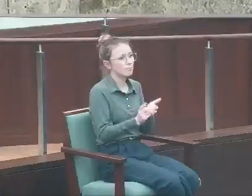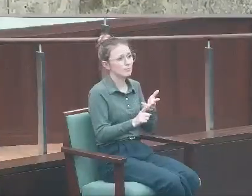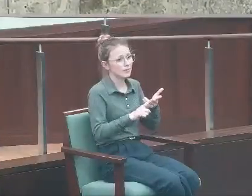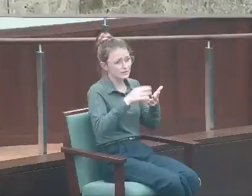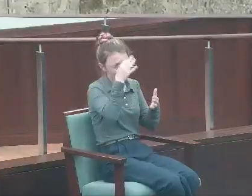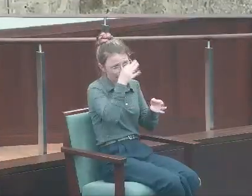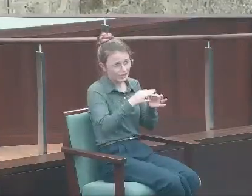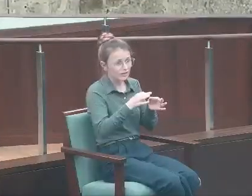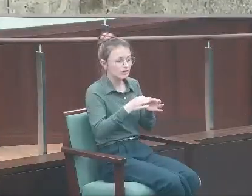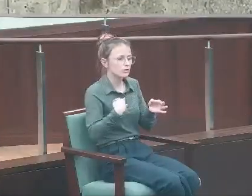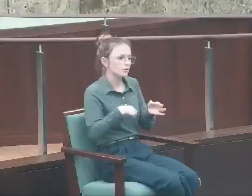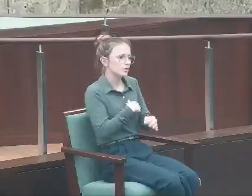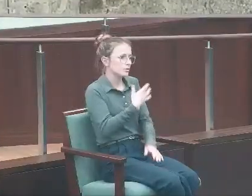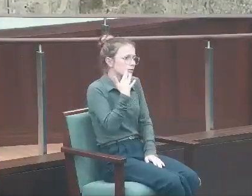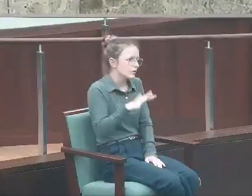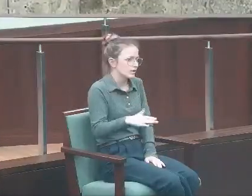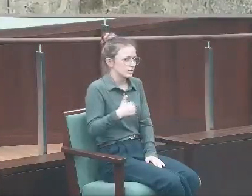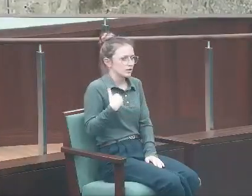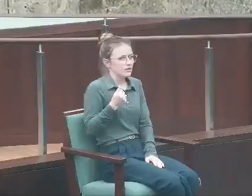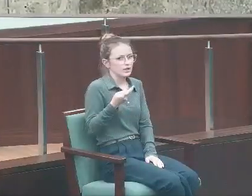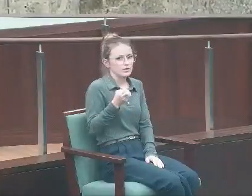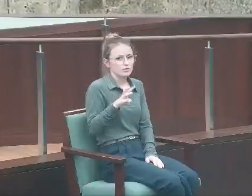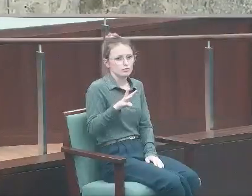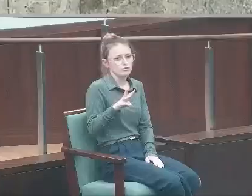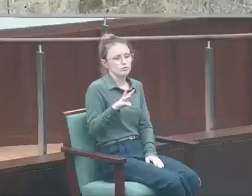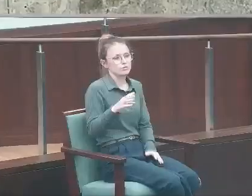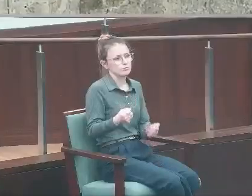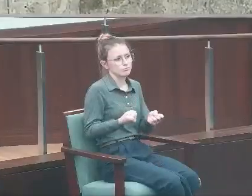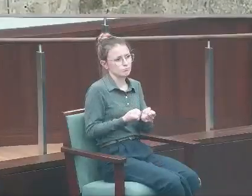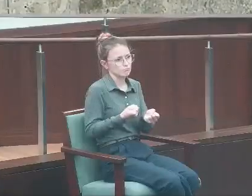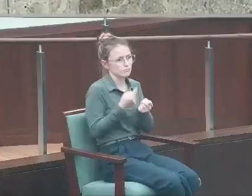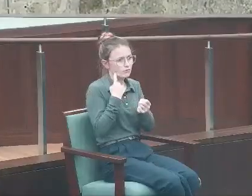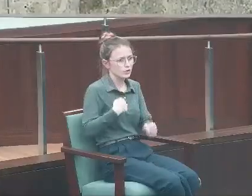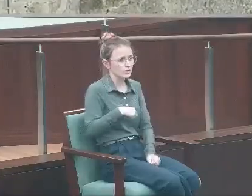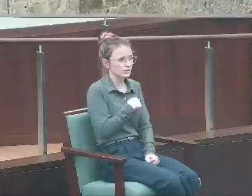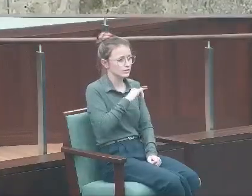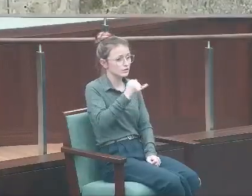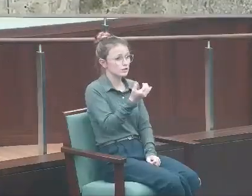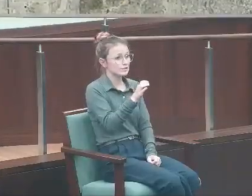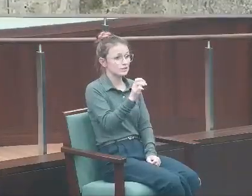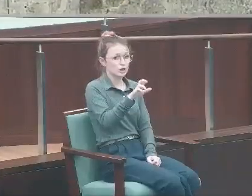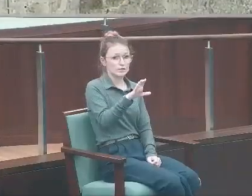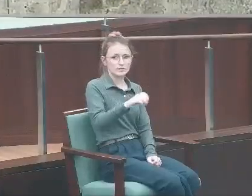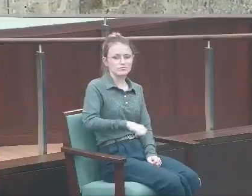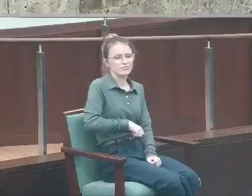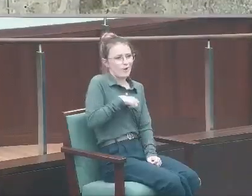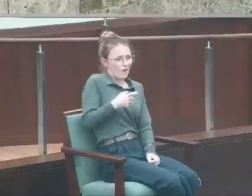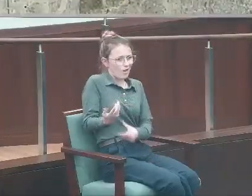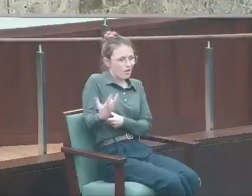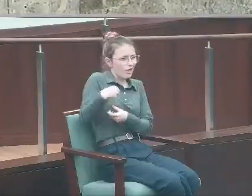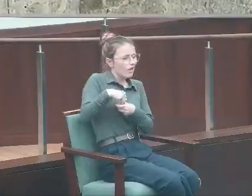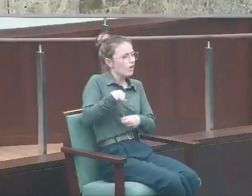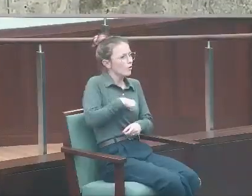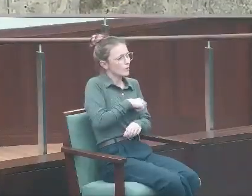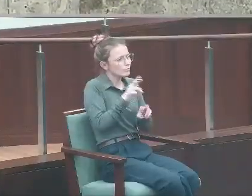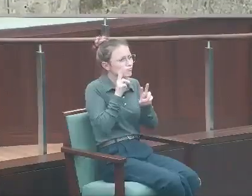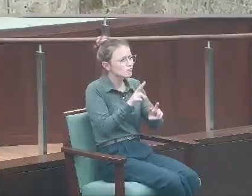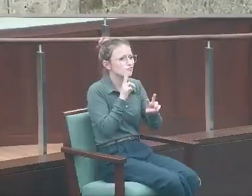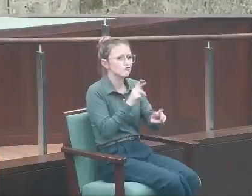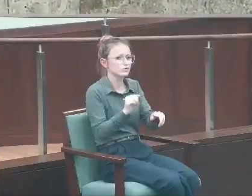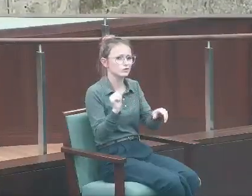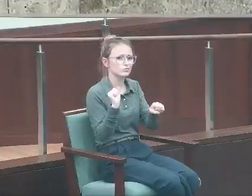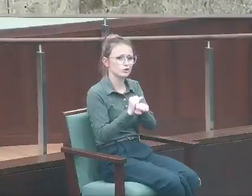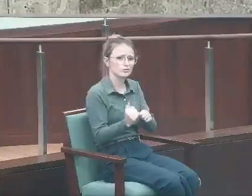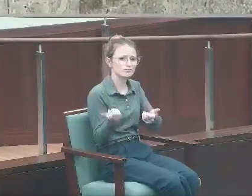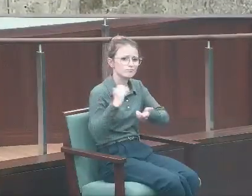are fortunate to have Andrew in our corner. JCRC is proud to call him one of our own, and we look forward to working together for years to